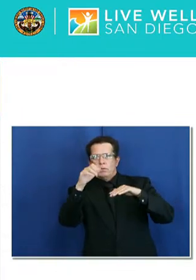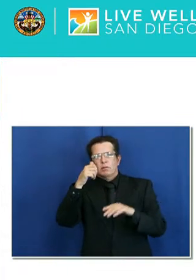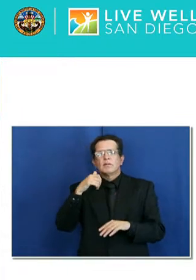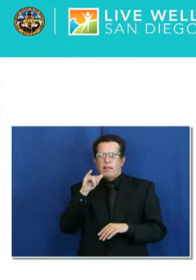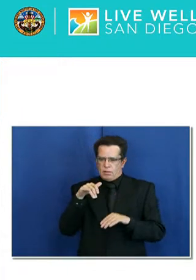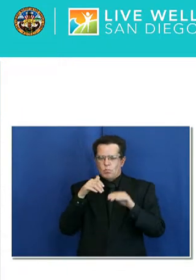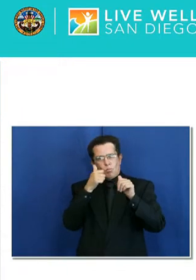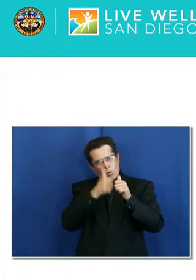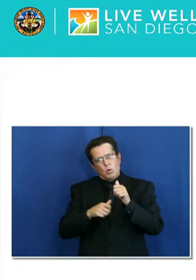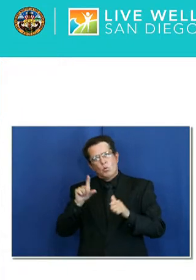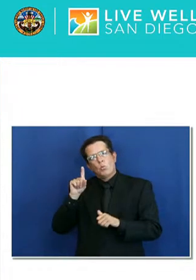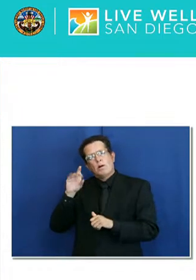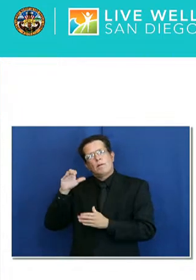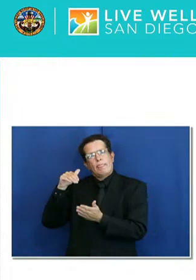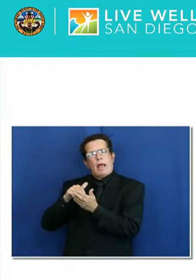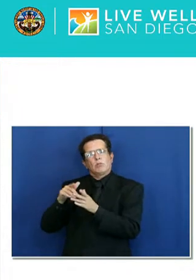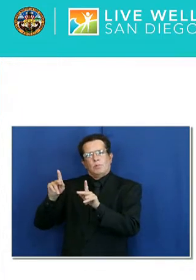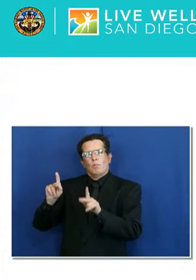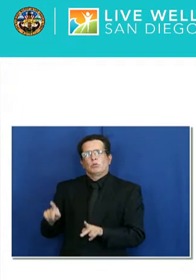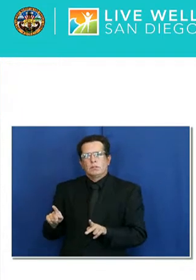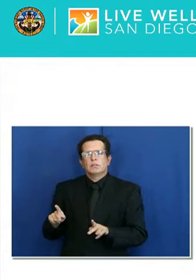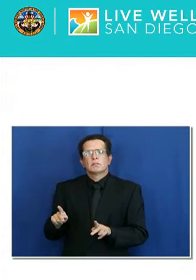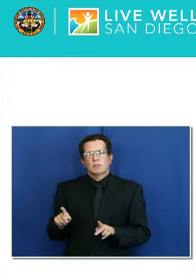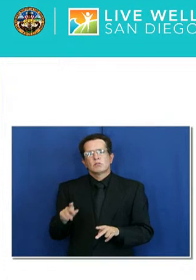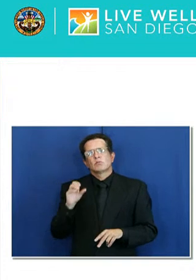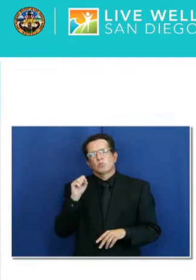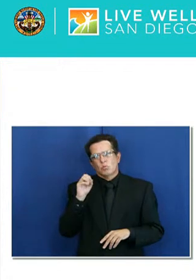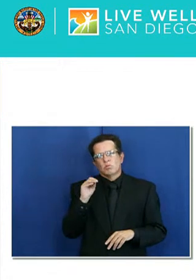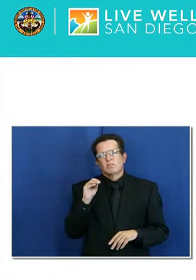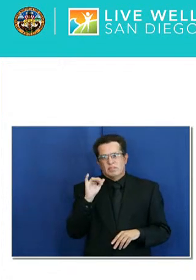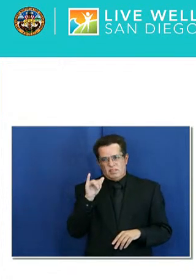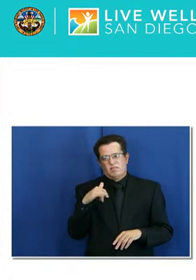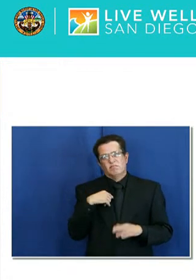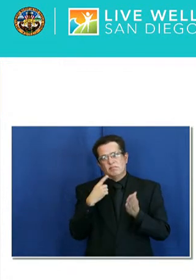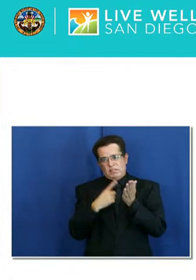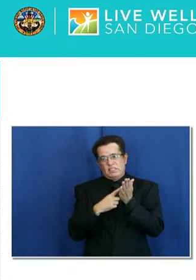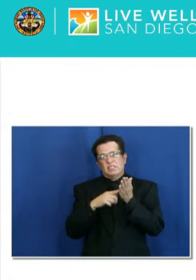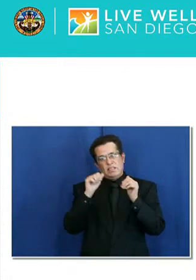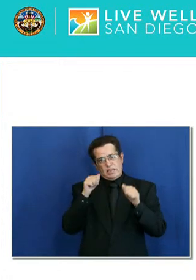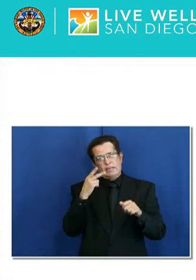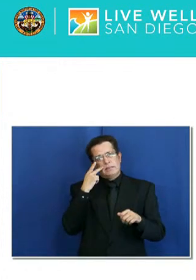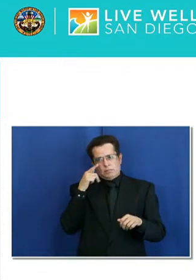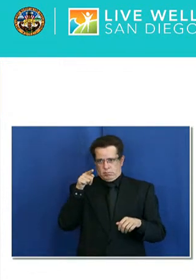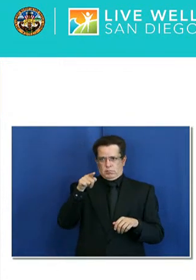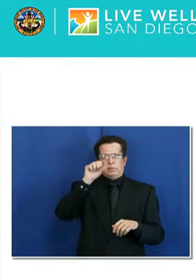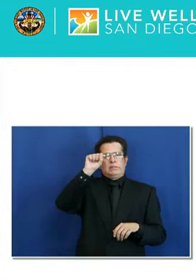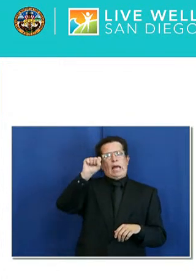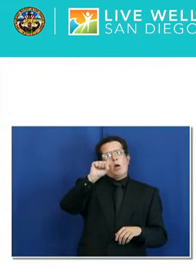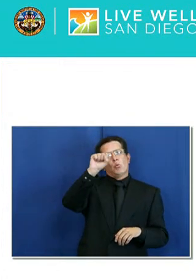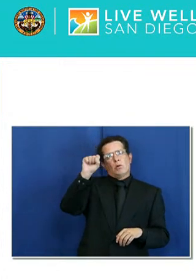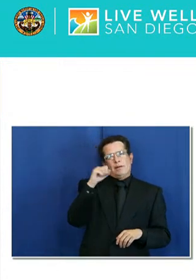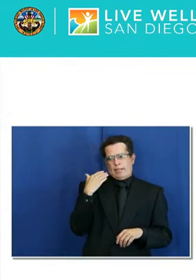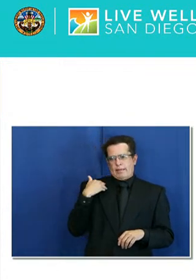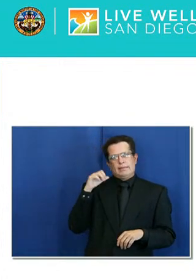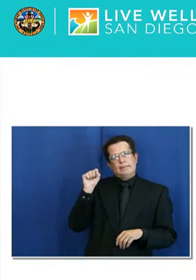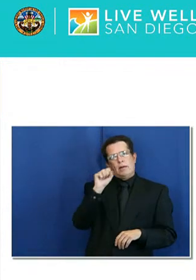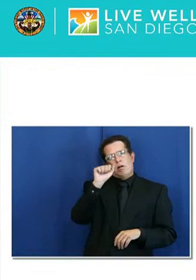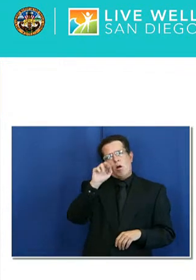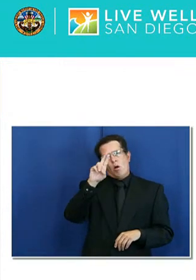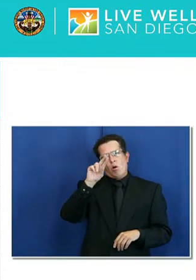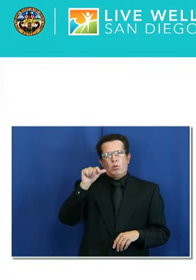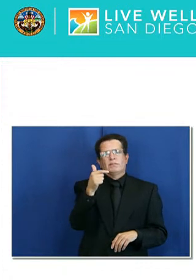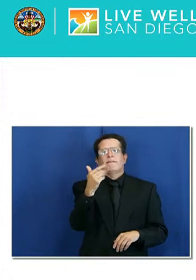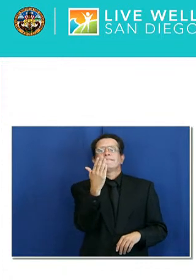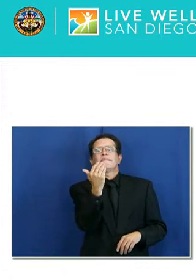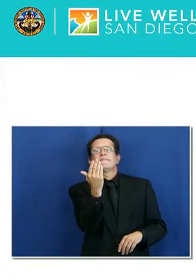we'll come back and talk about community setting outbreaks. So as you can see here, Saturday was August